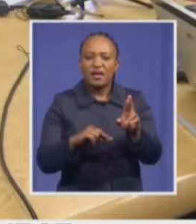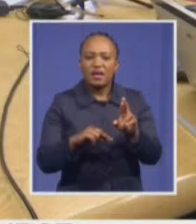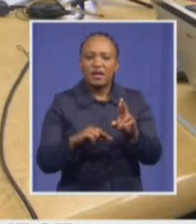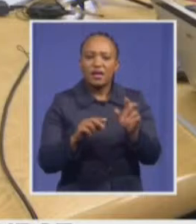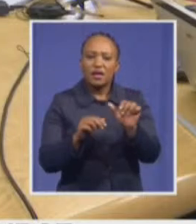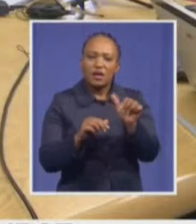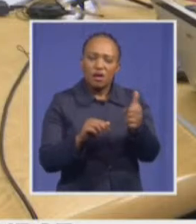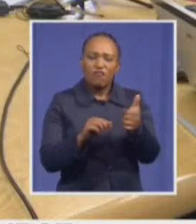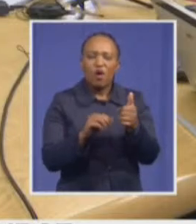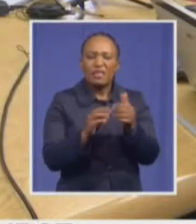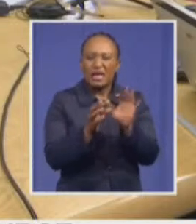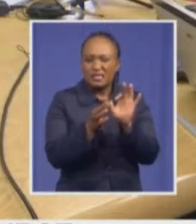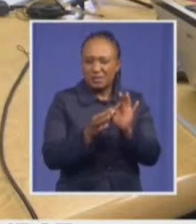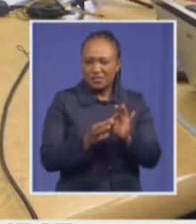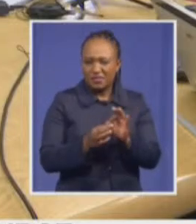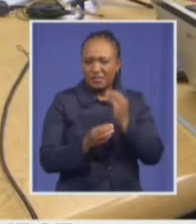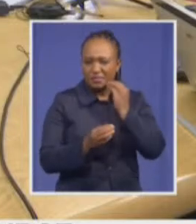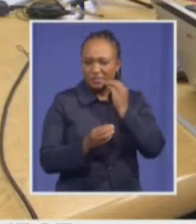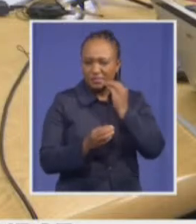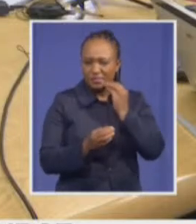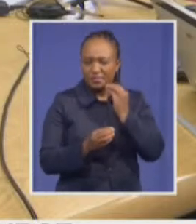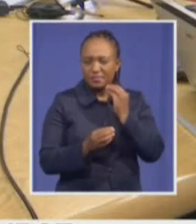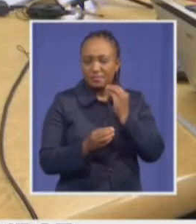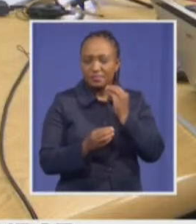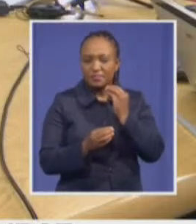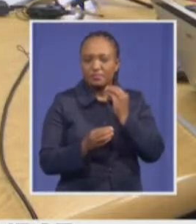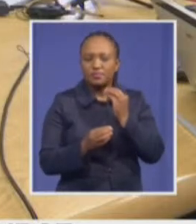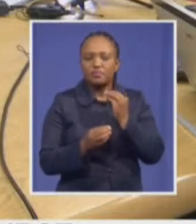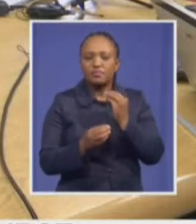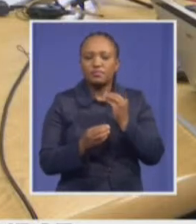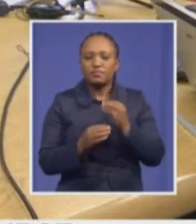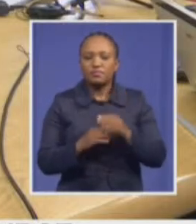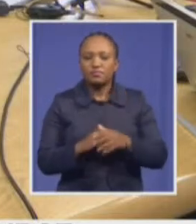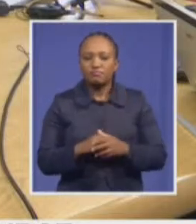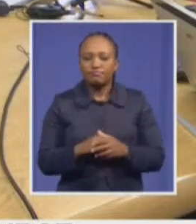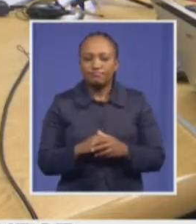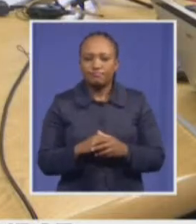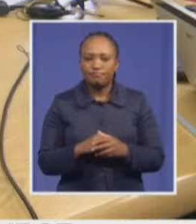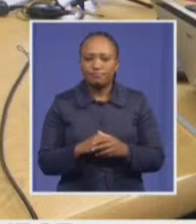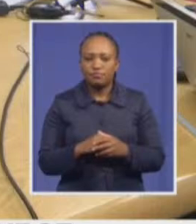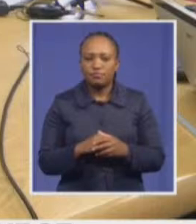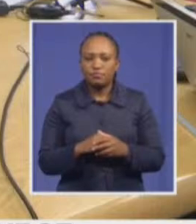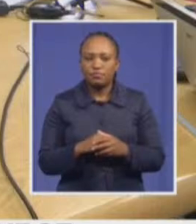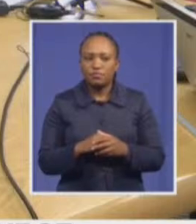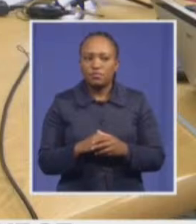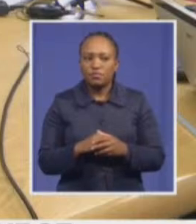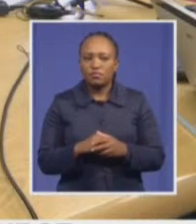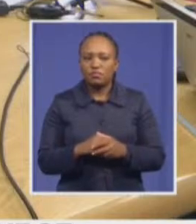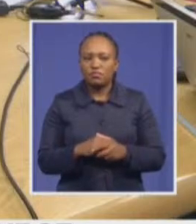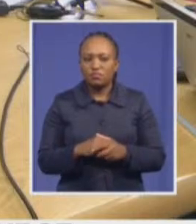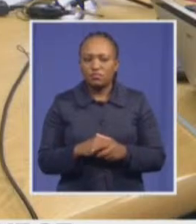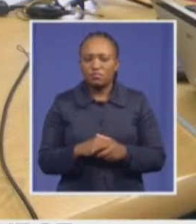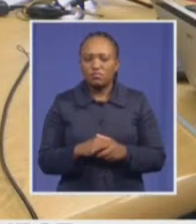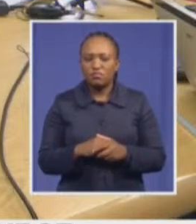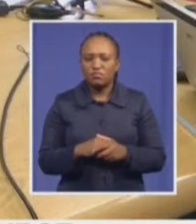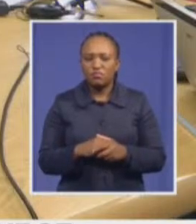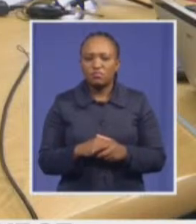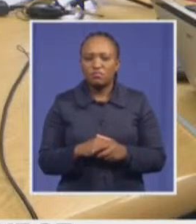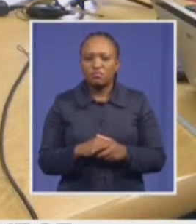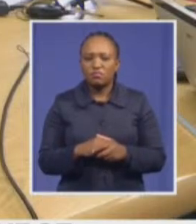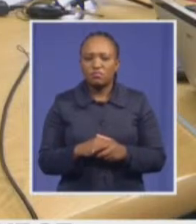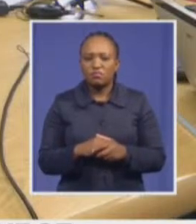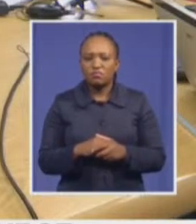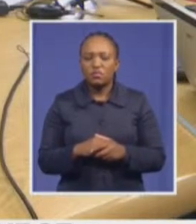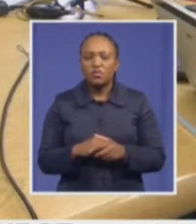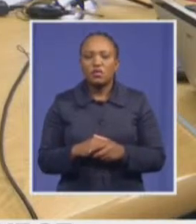by somebody claiming he or she is fully authorized. So it seems to me on the 17th of